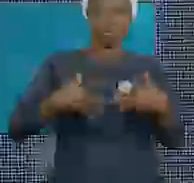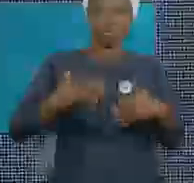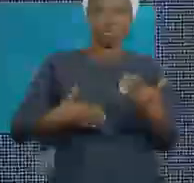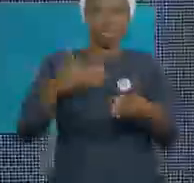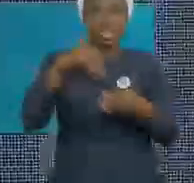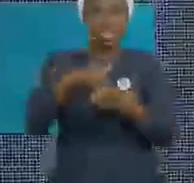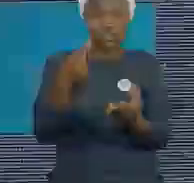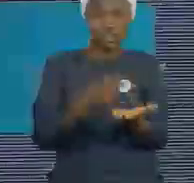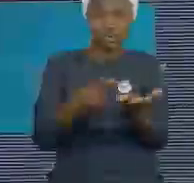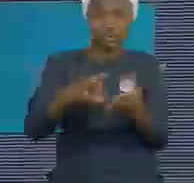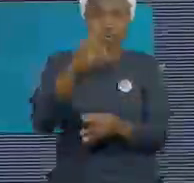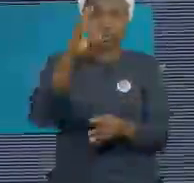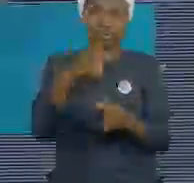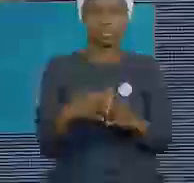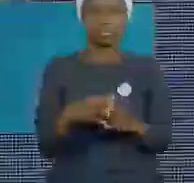Holy Ghost.